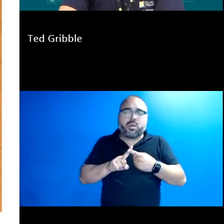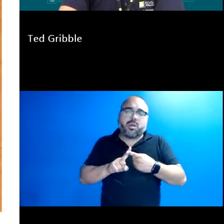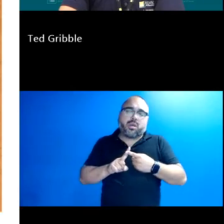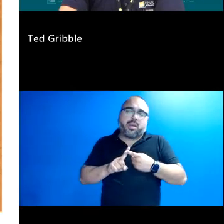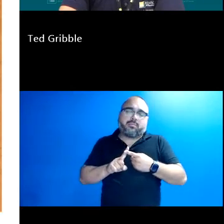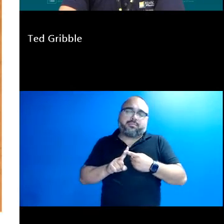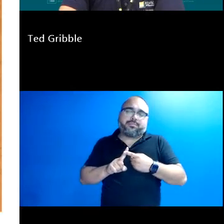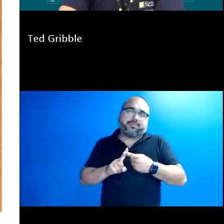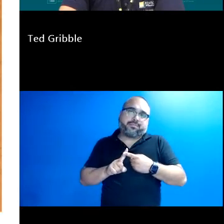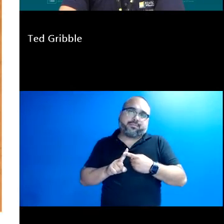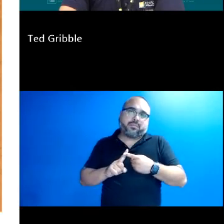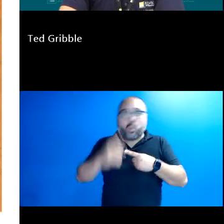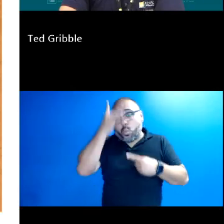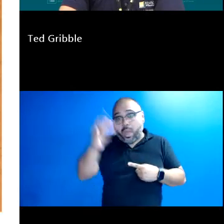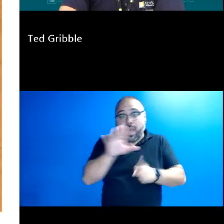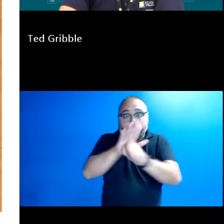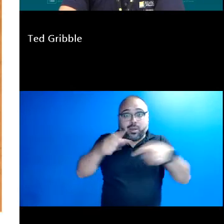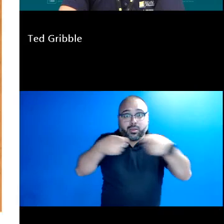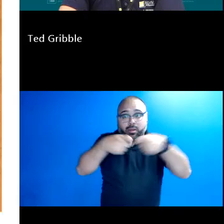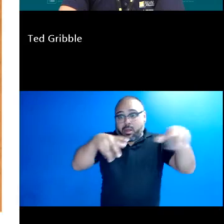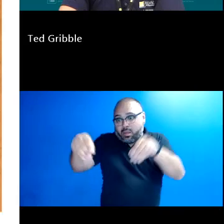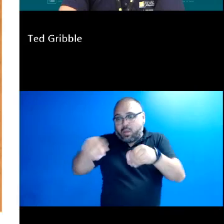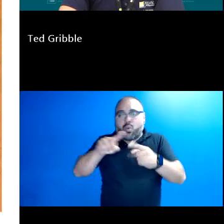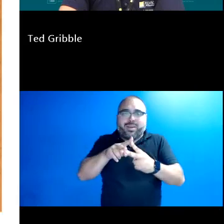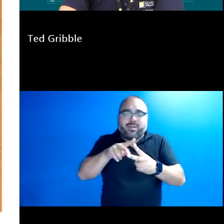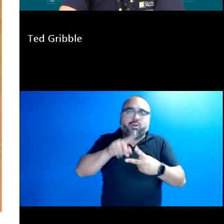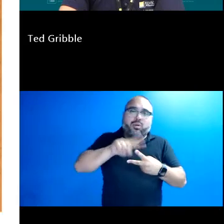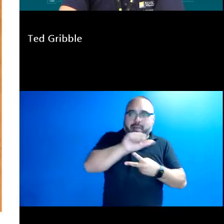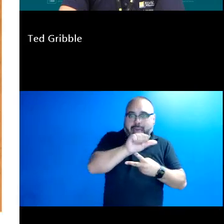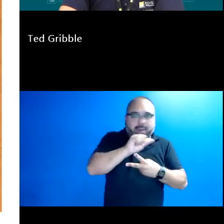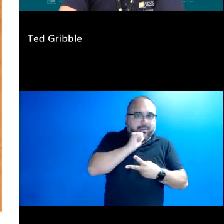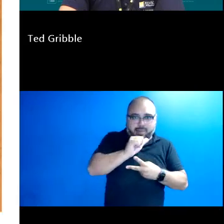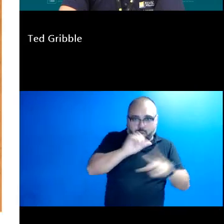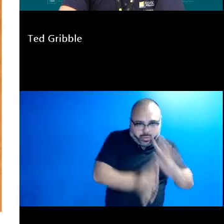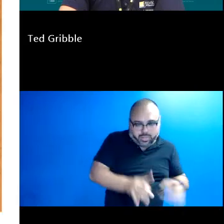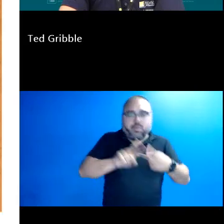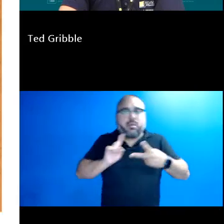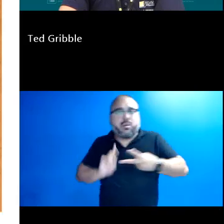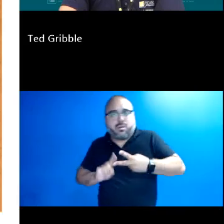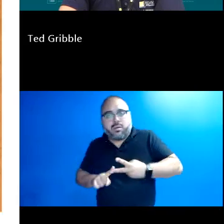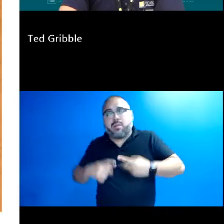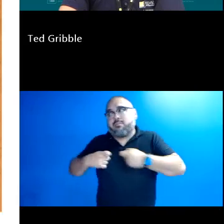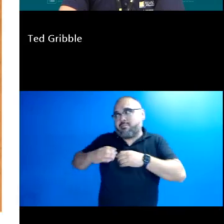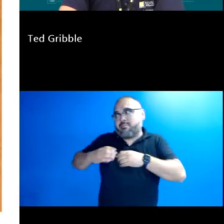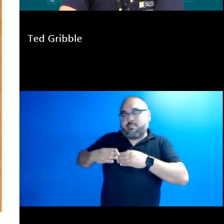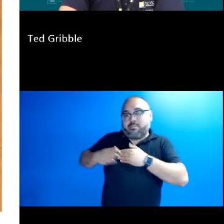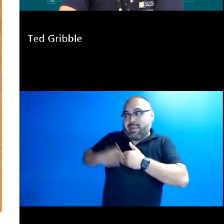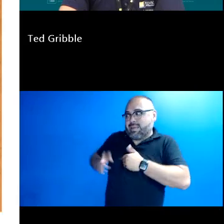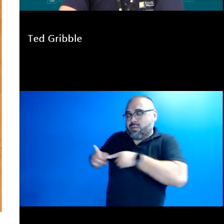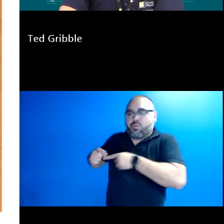why did you turn off my power when either A, it's not windy, or B, my neighbor's power are on. It's really